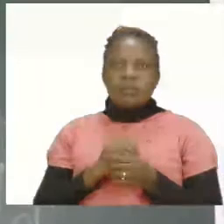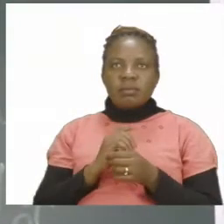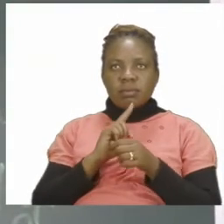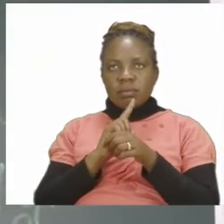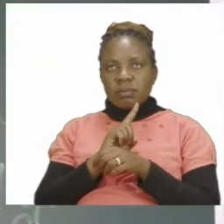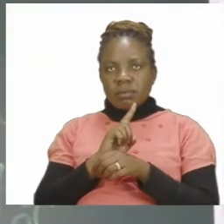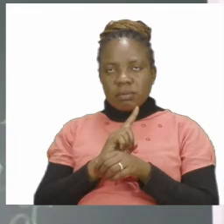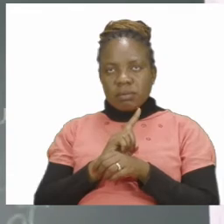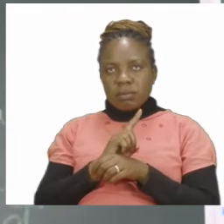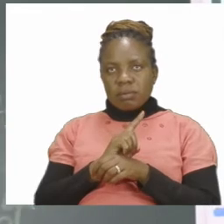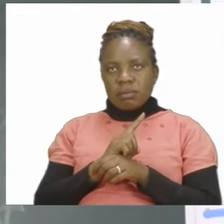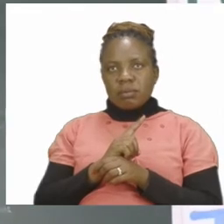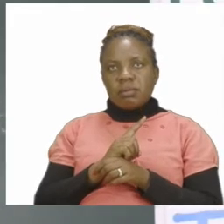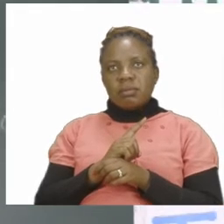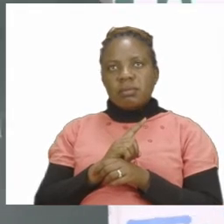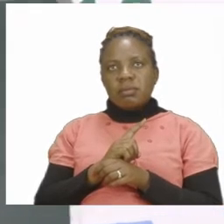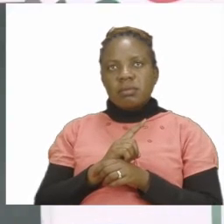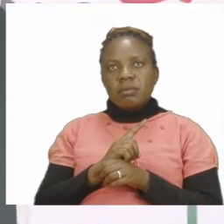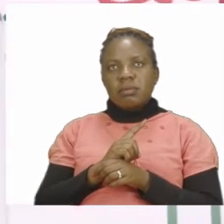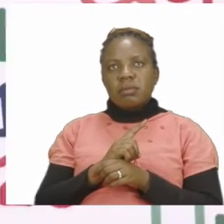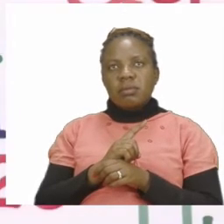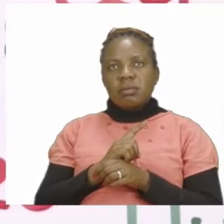first sum,